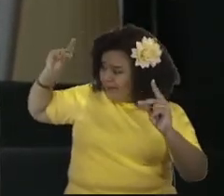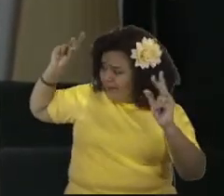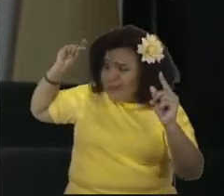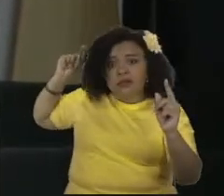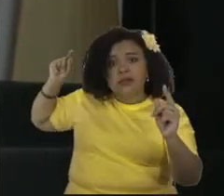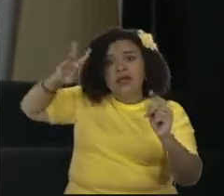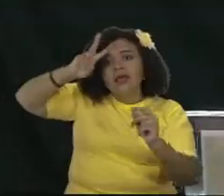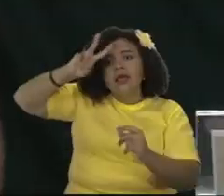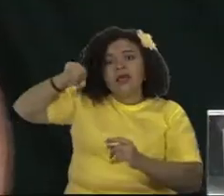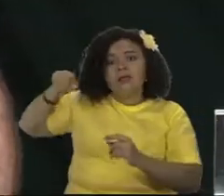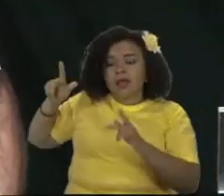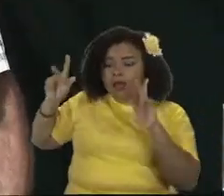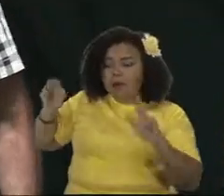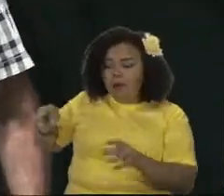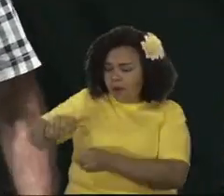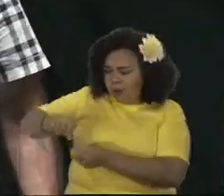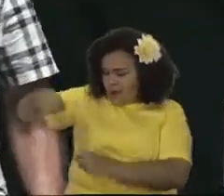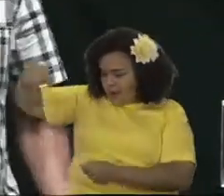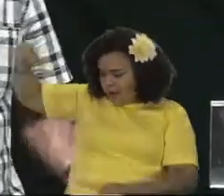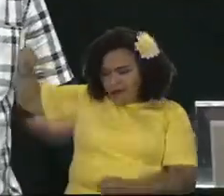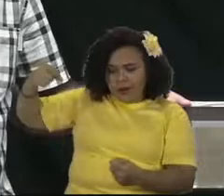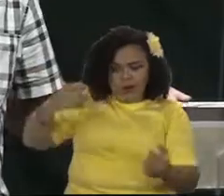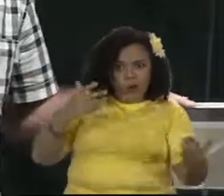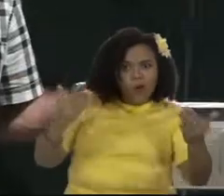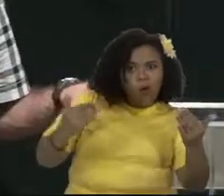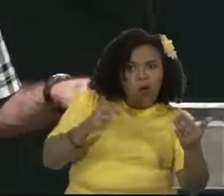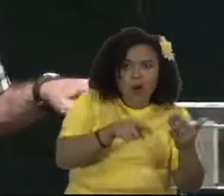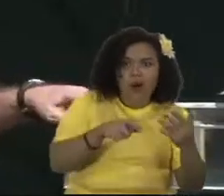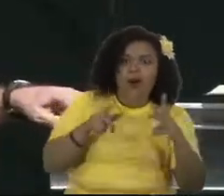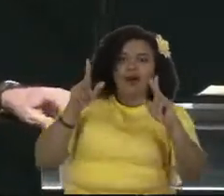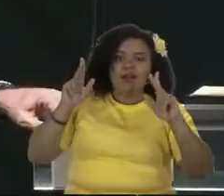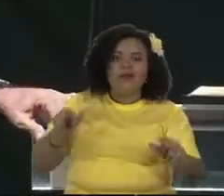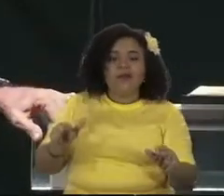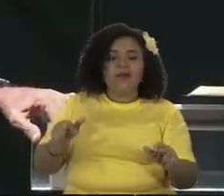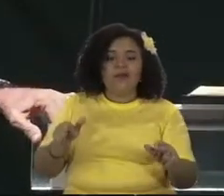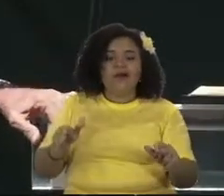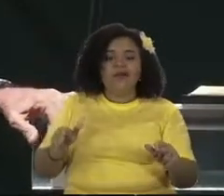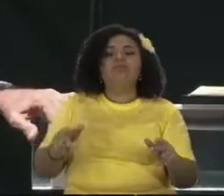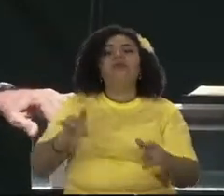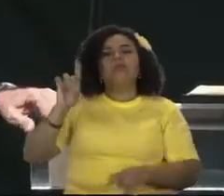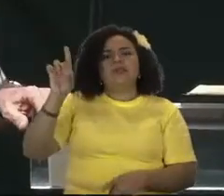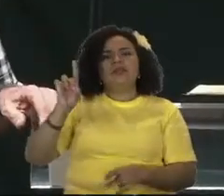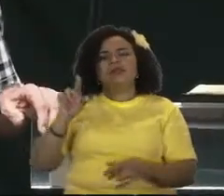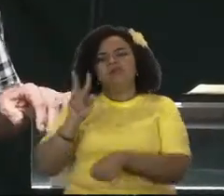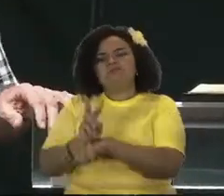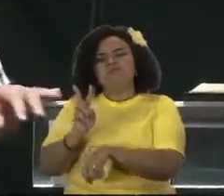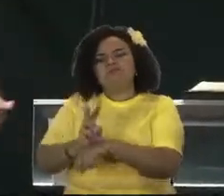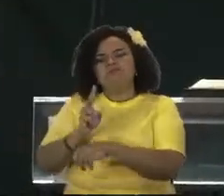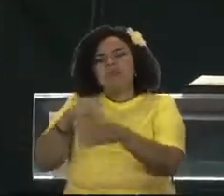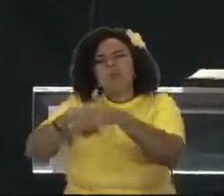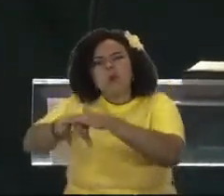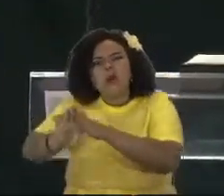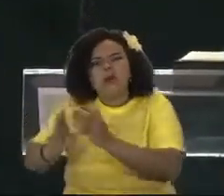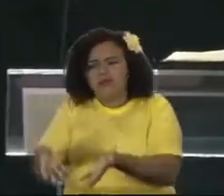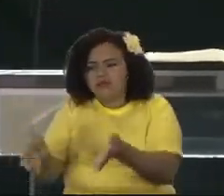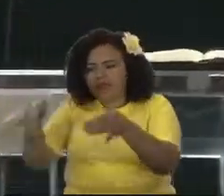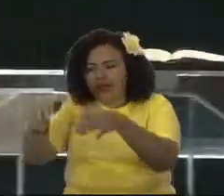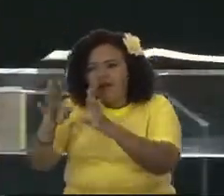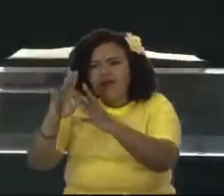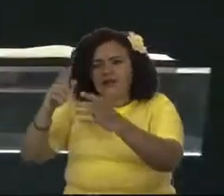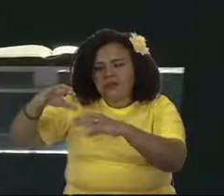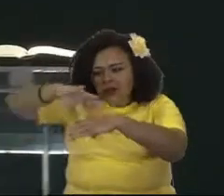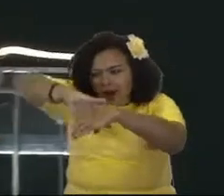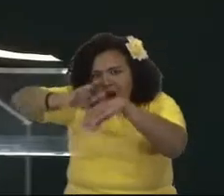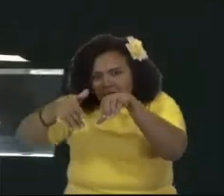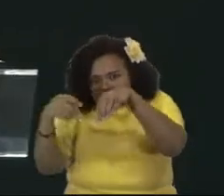Because not even a common dot would be left in the Word of God. And